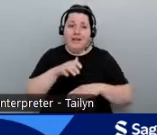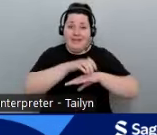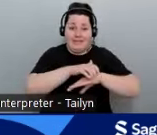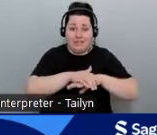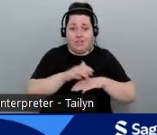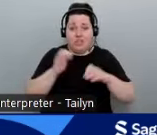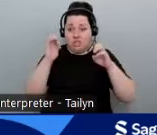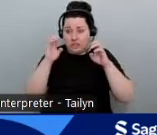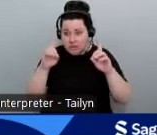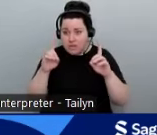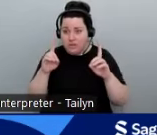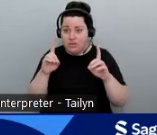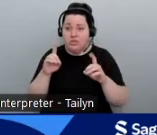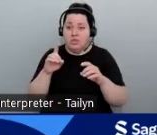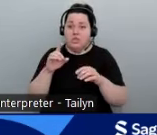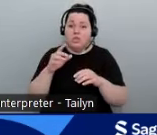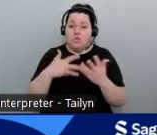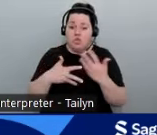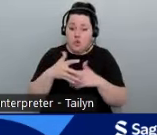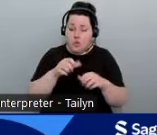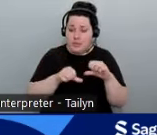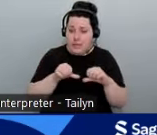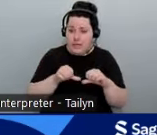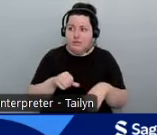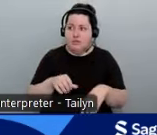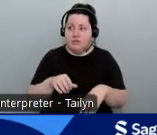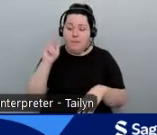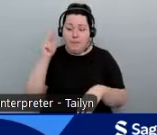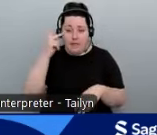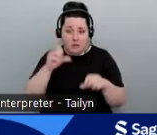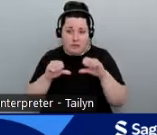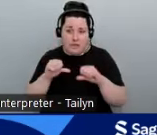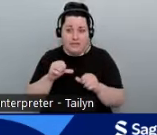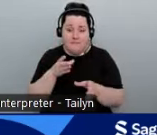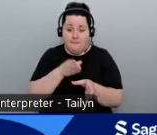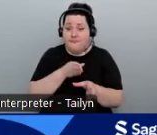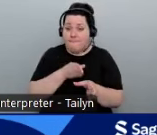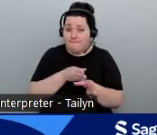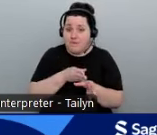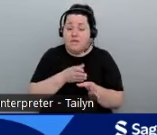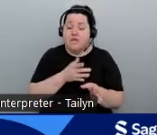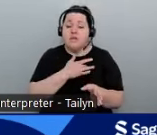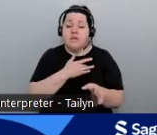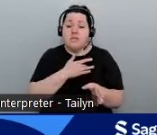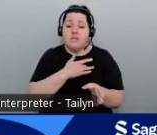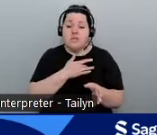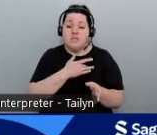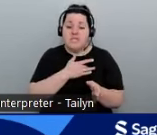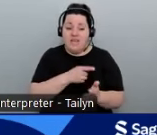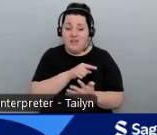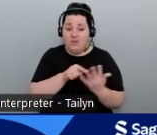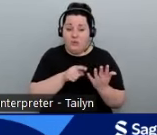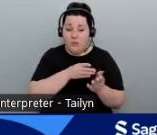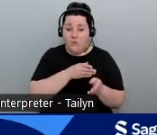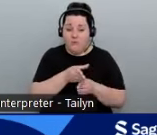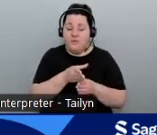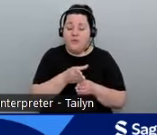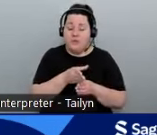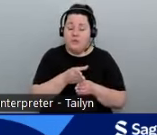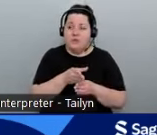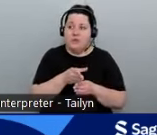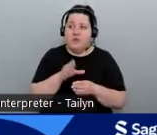education, social science, political science, and psychology, typically a lot of the journals